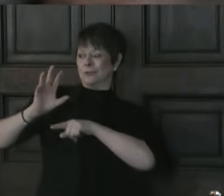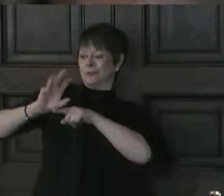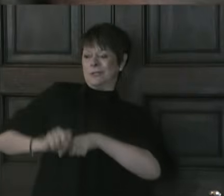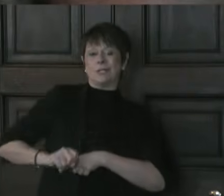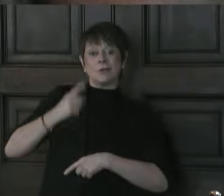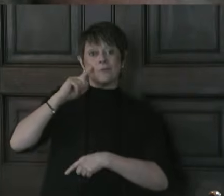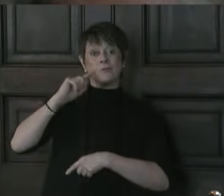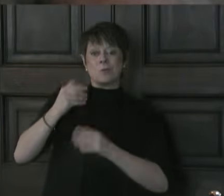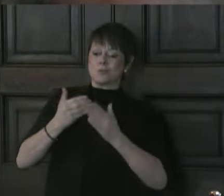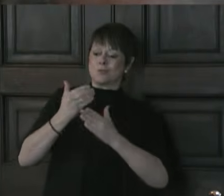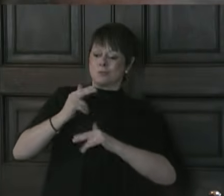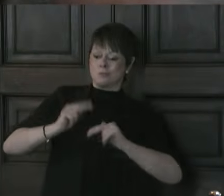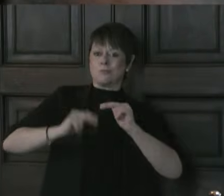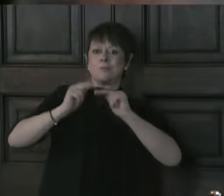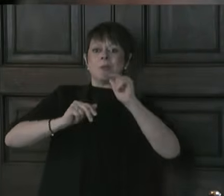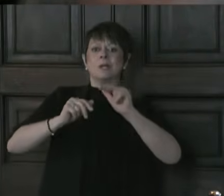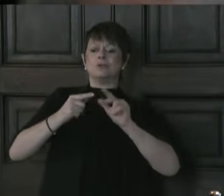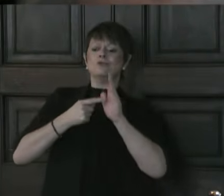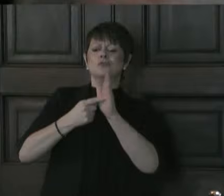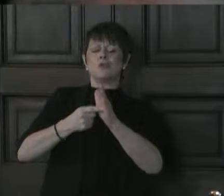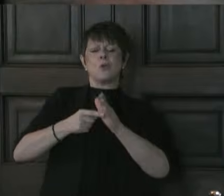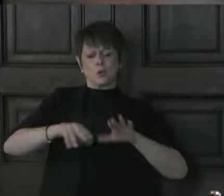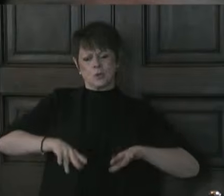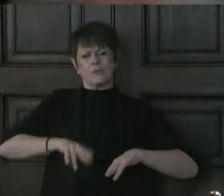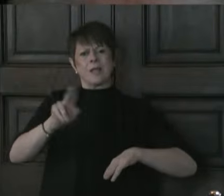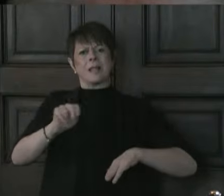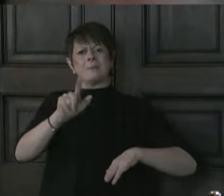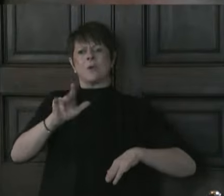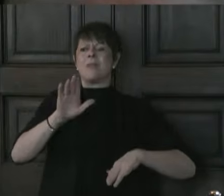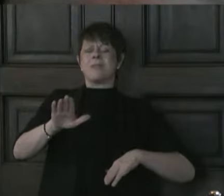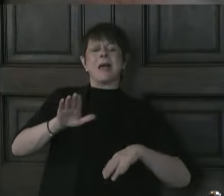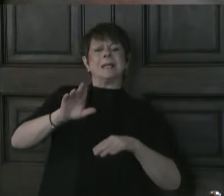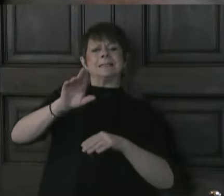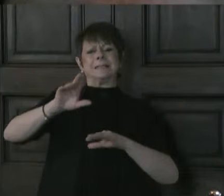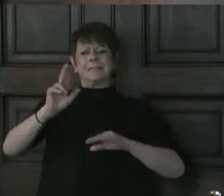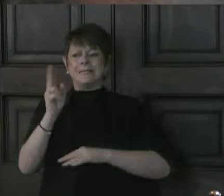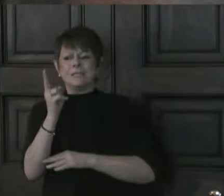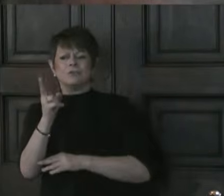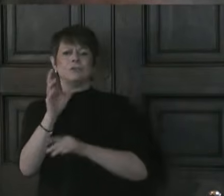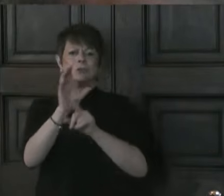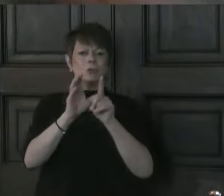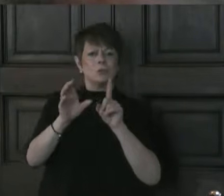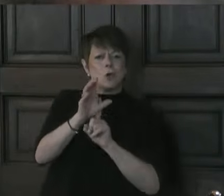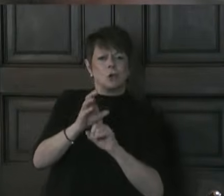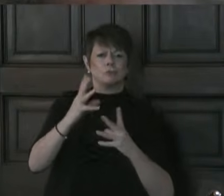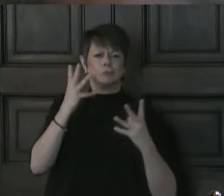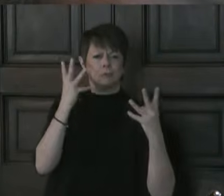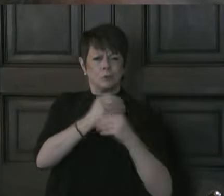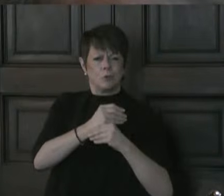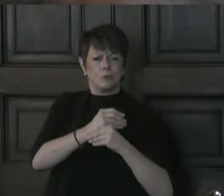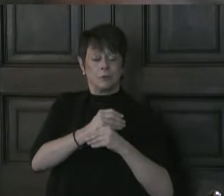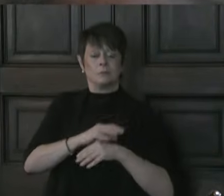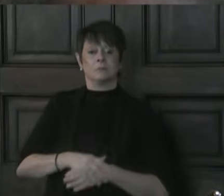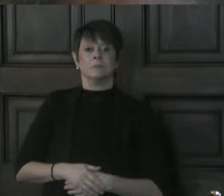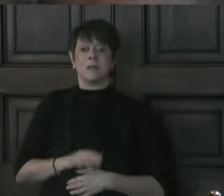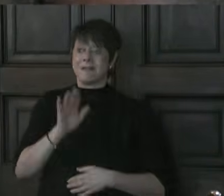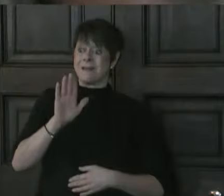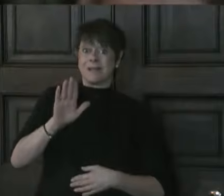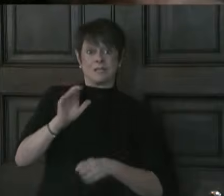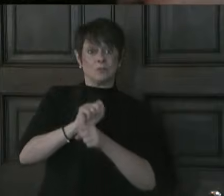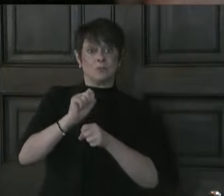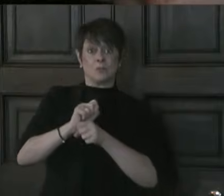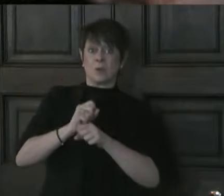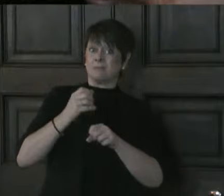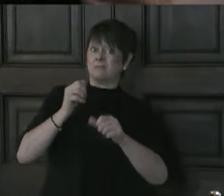spaces that reflect the province's history, culture, and natural beauty. Over a career spanning nearly 5